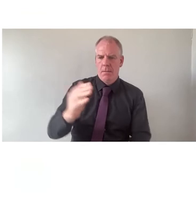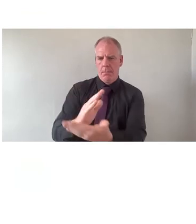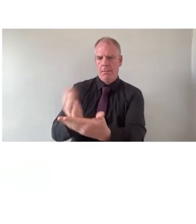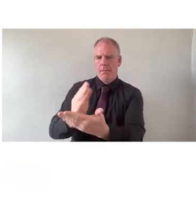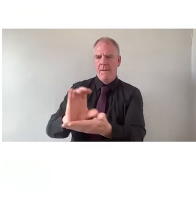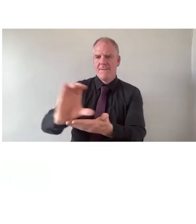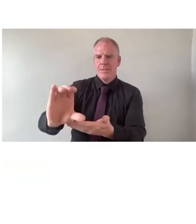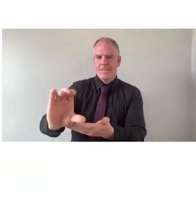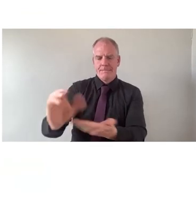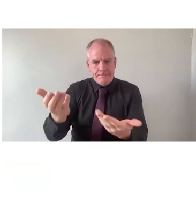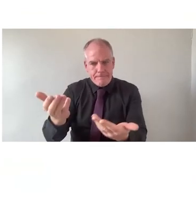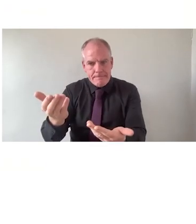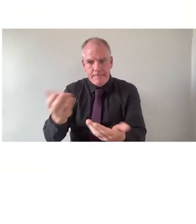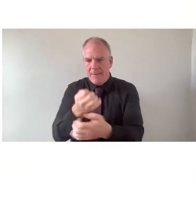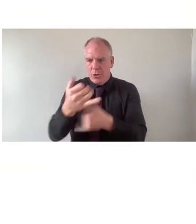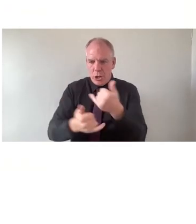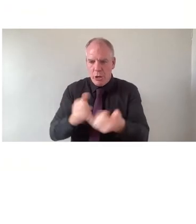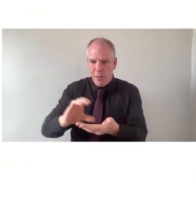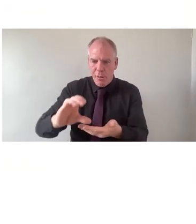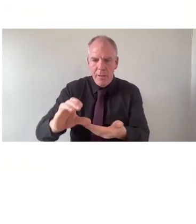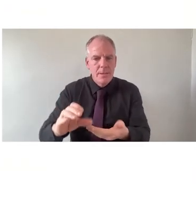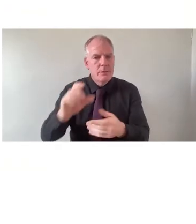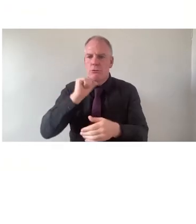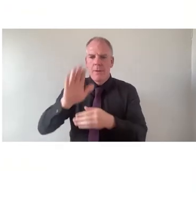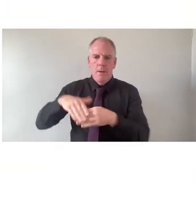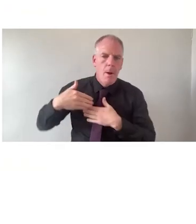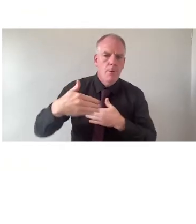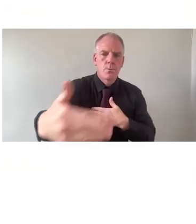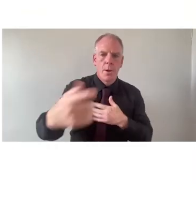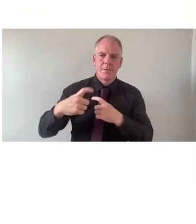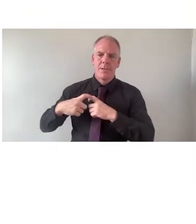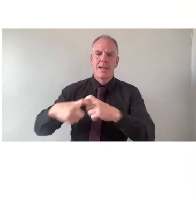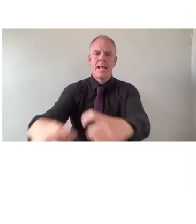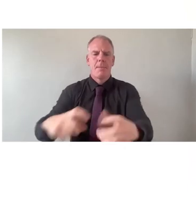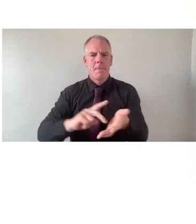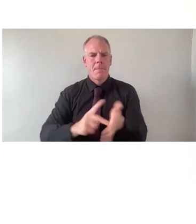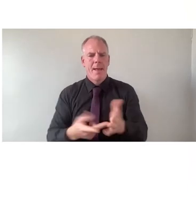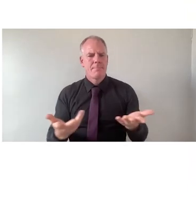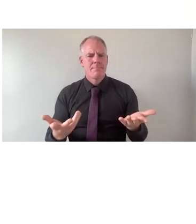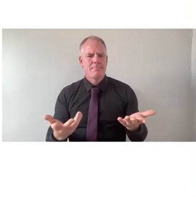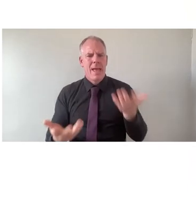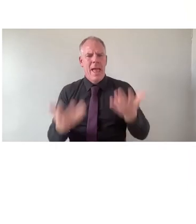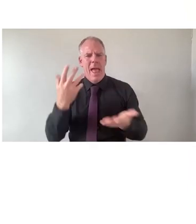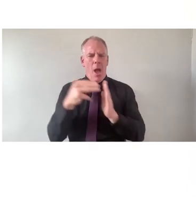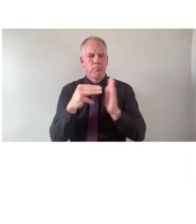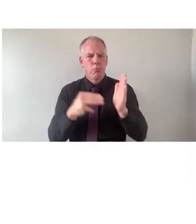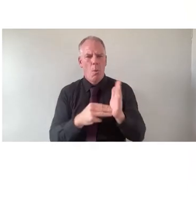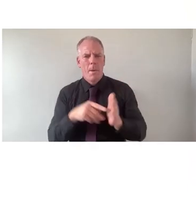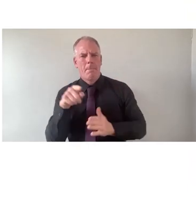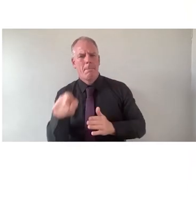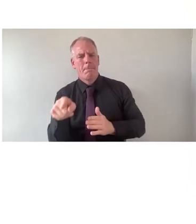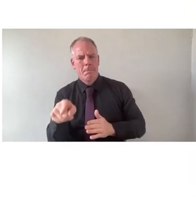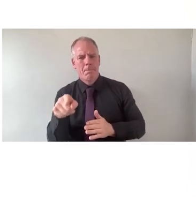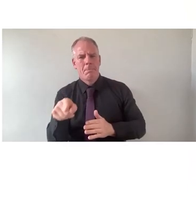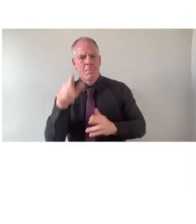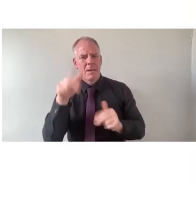that is in doubt from year to year. And there aren't any long term sustainability plans. So they're wondering how such programs can, you